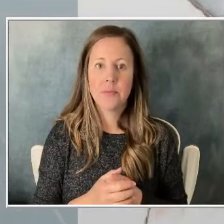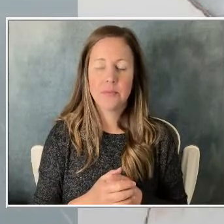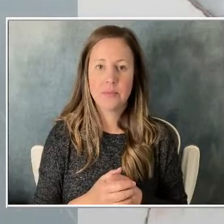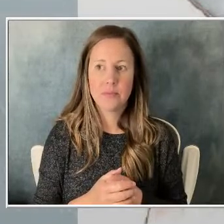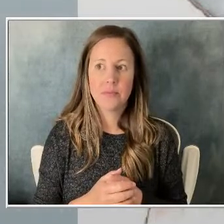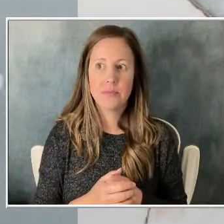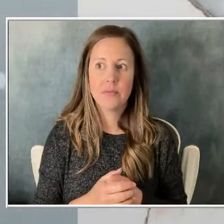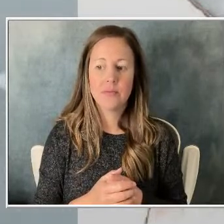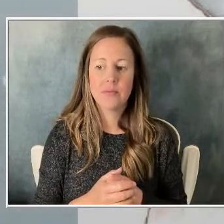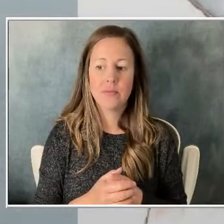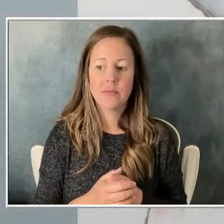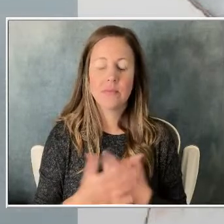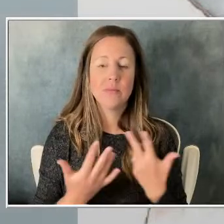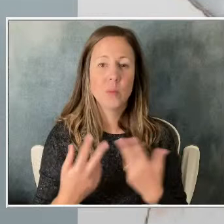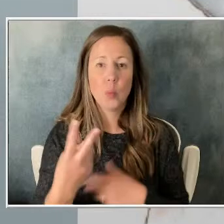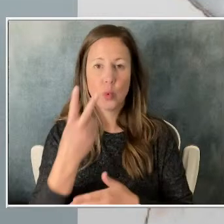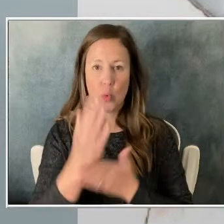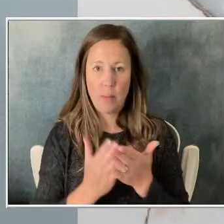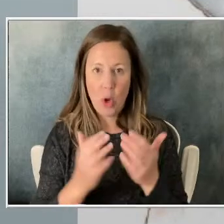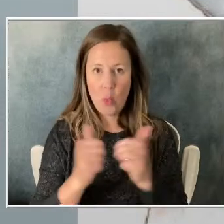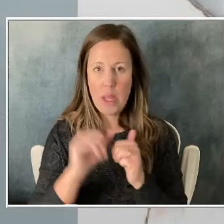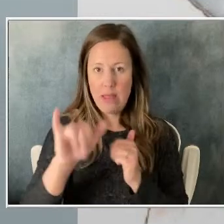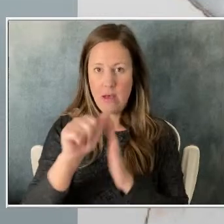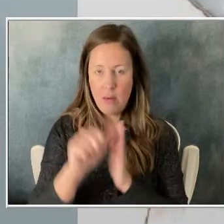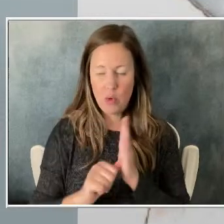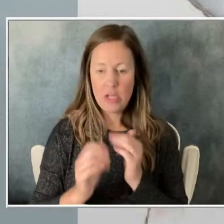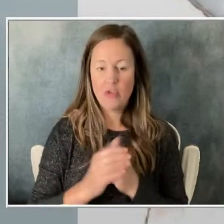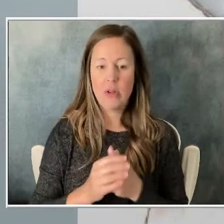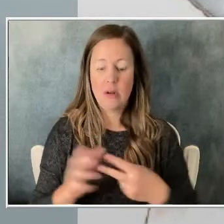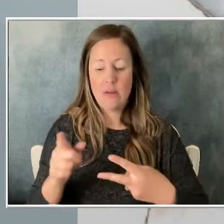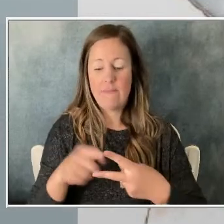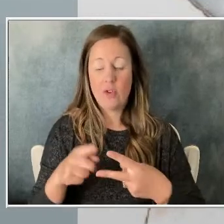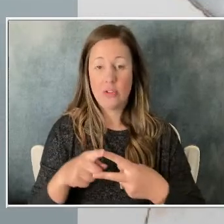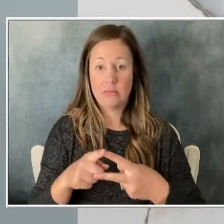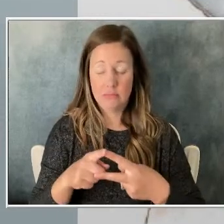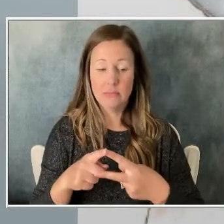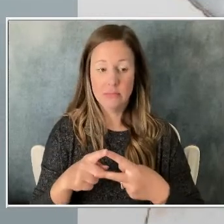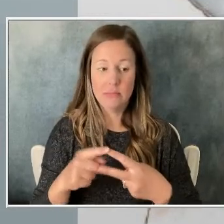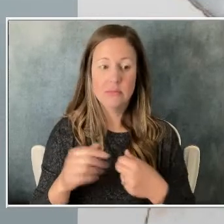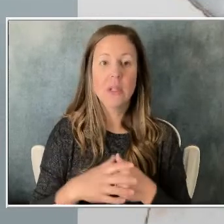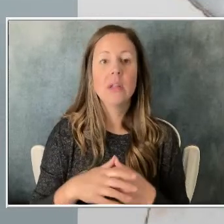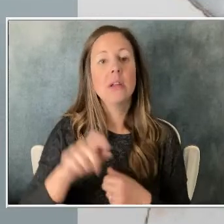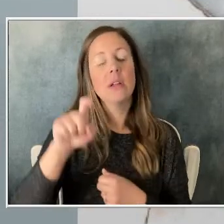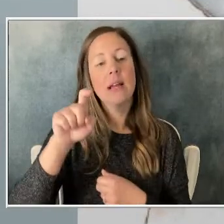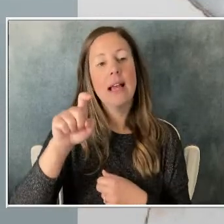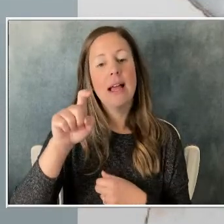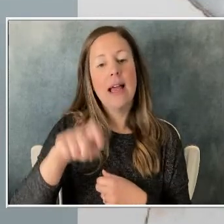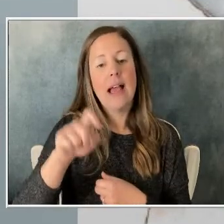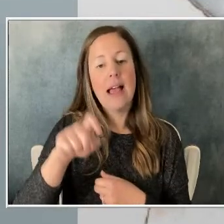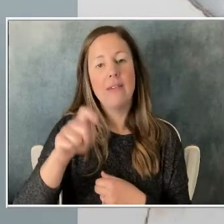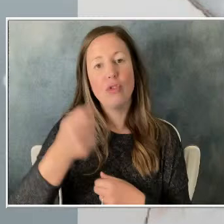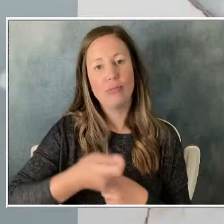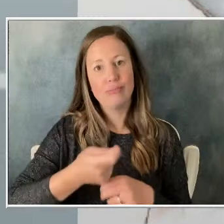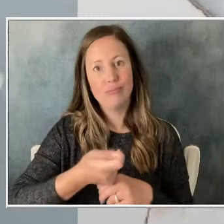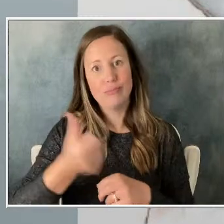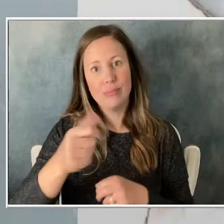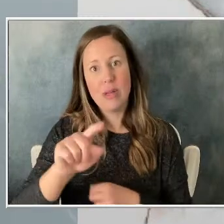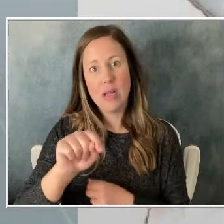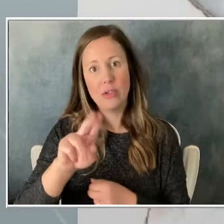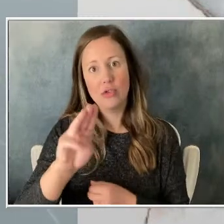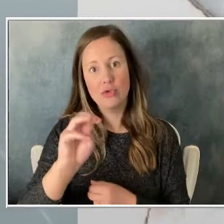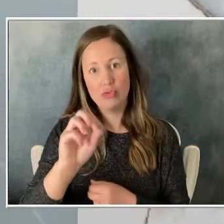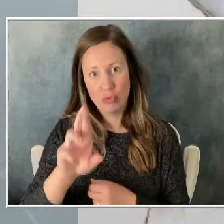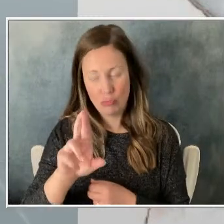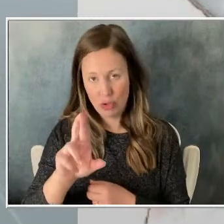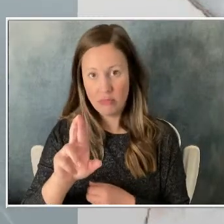there are two parts to the operation. One part is actually going in and removing the tumors. There are 3 ways you can remove tumors.